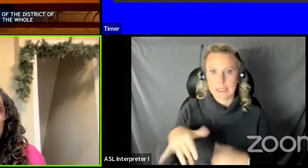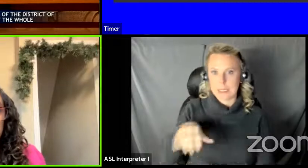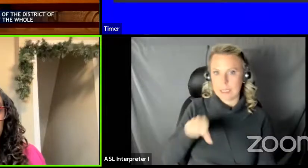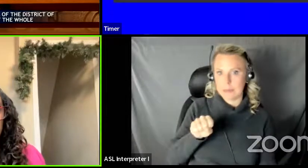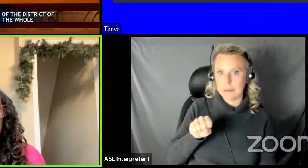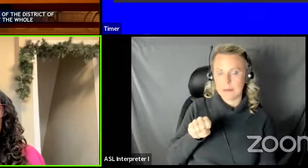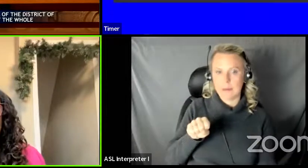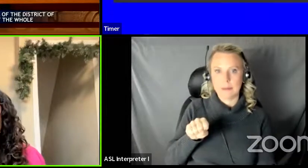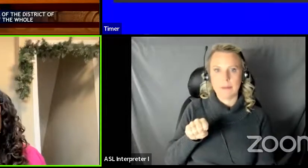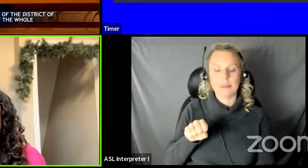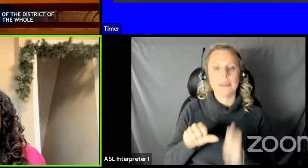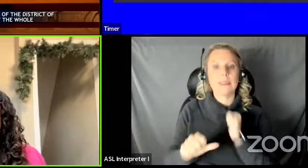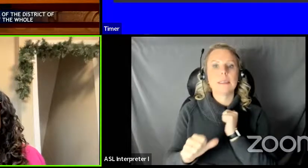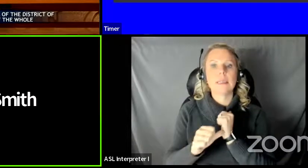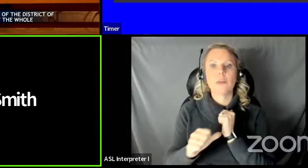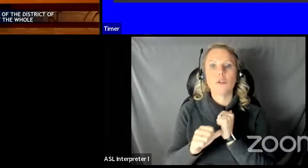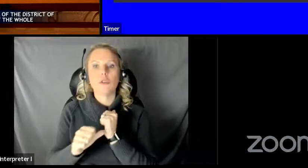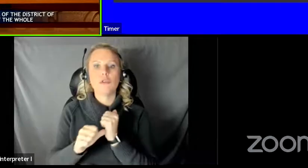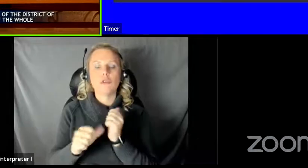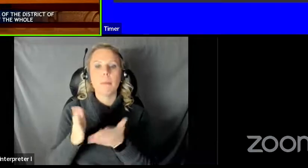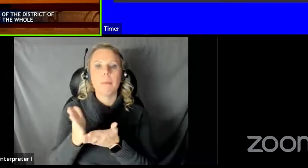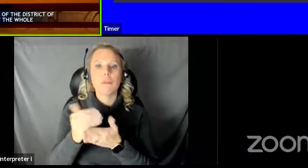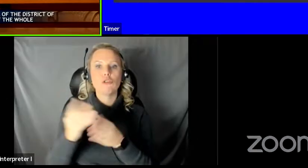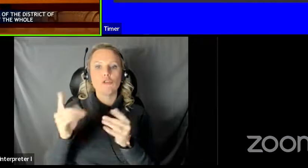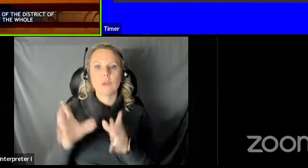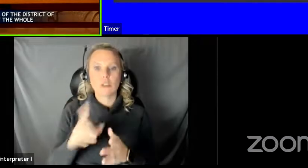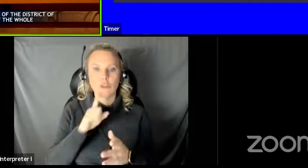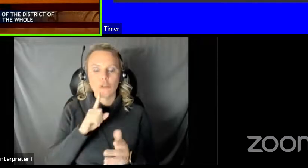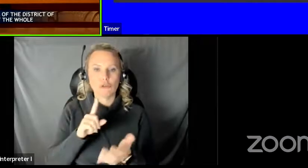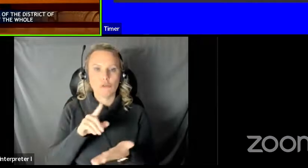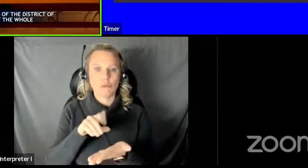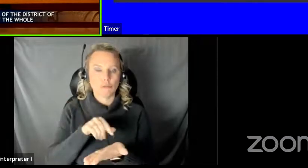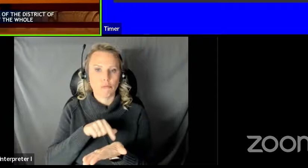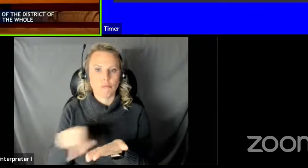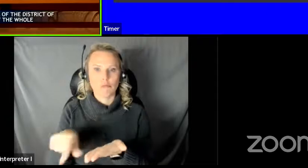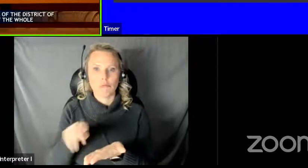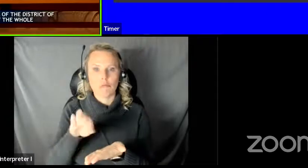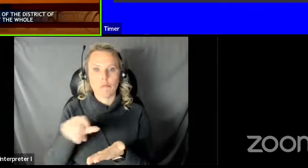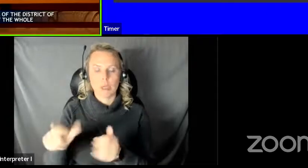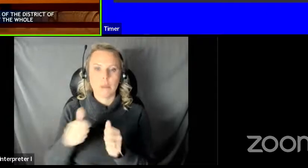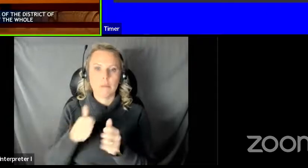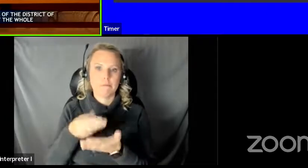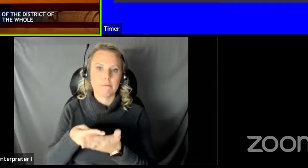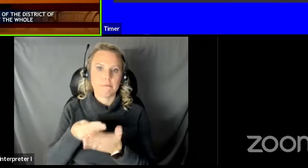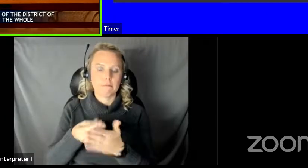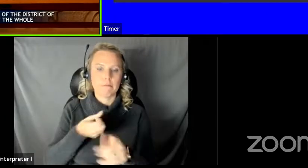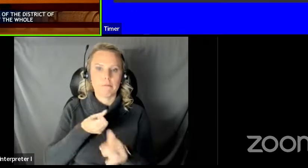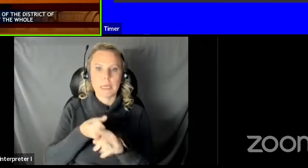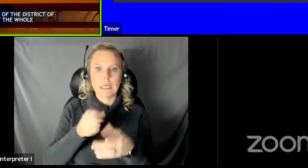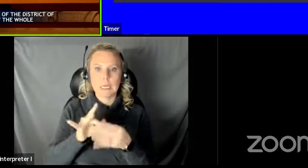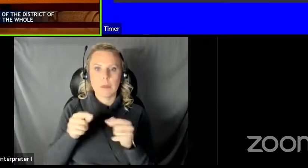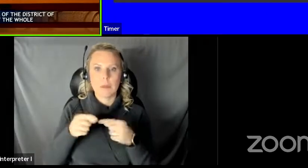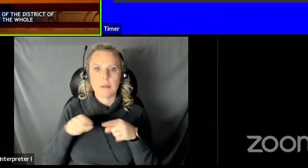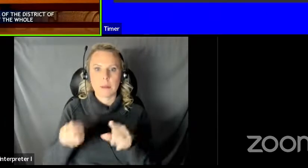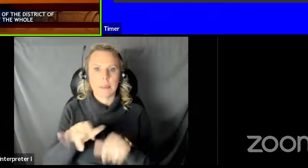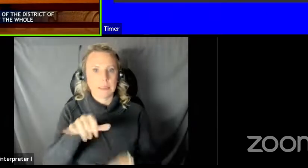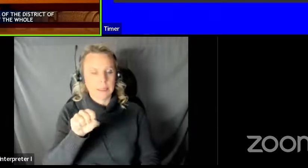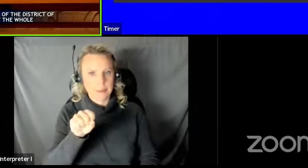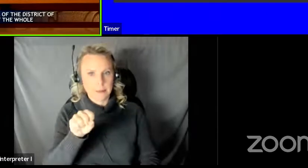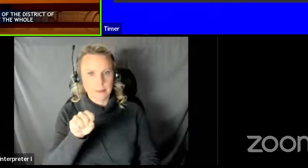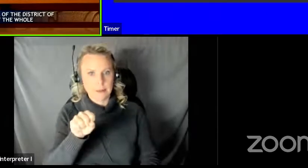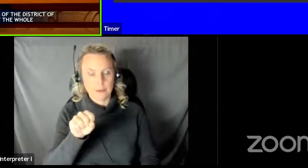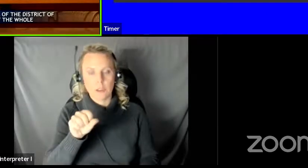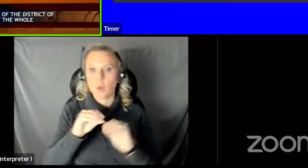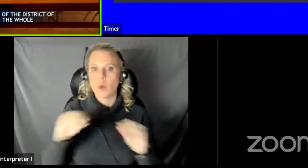is. Mr. Deputy Budget Director, does the measures fiscal impact statement comply with council requirements? Yes, it does.